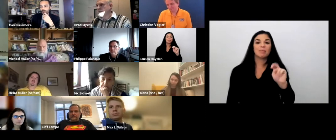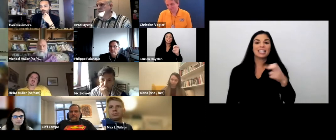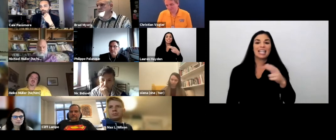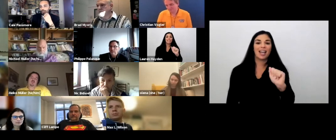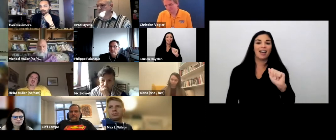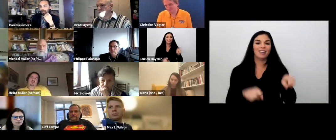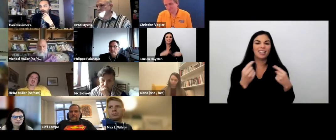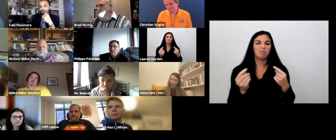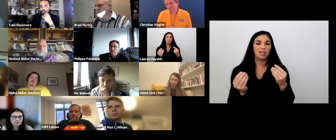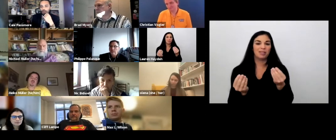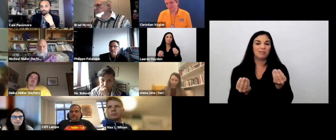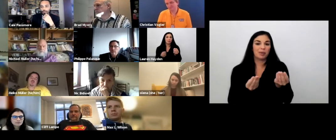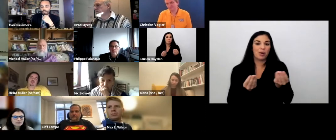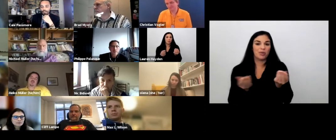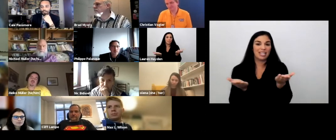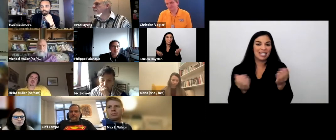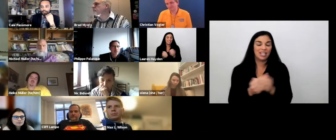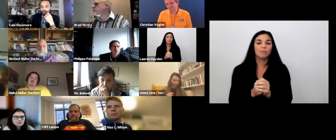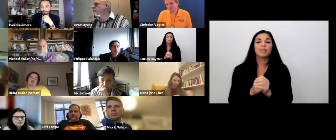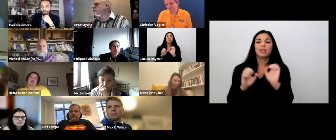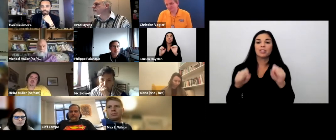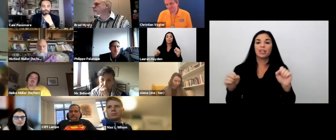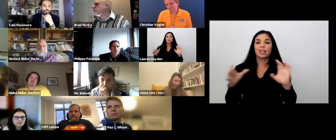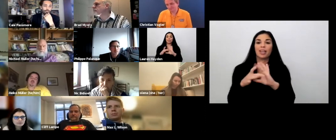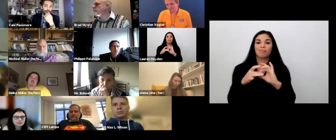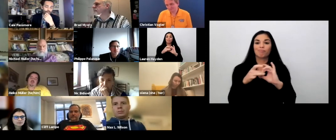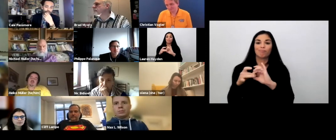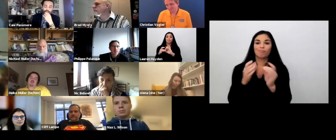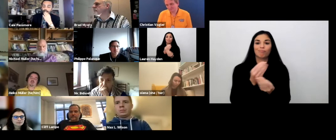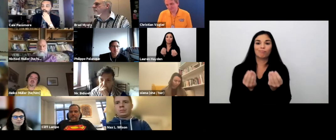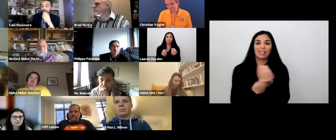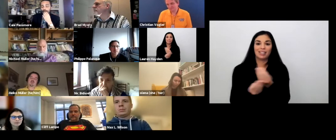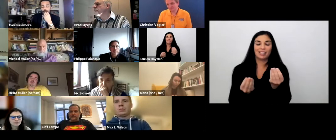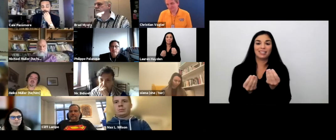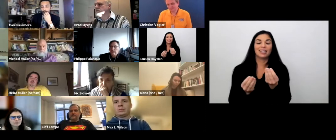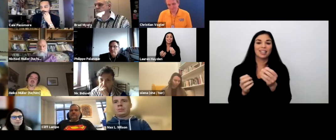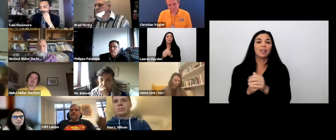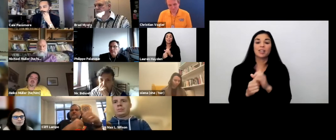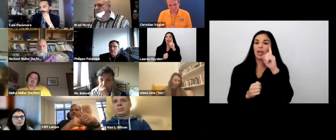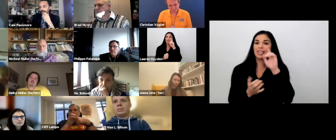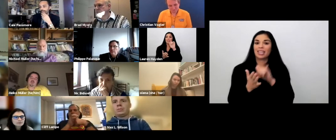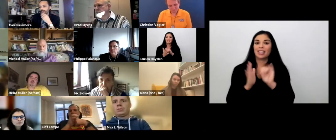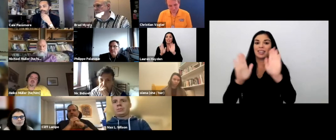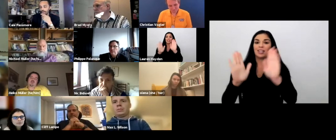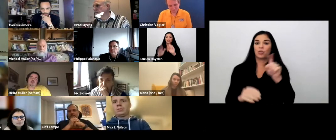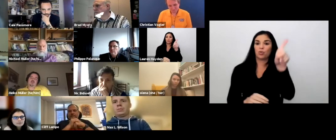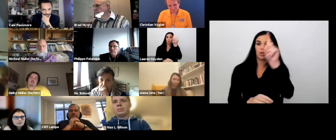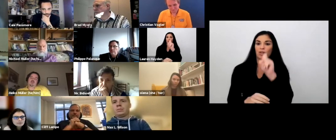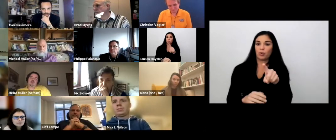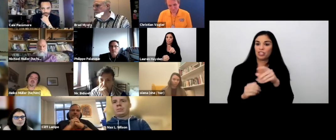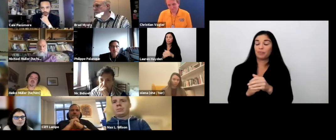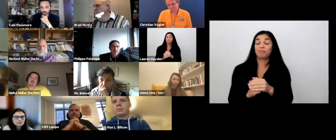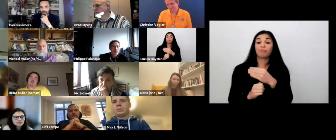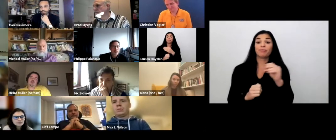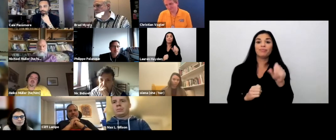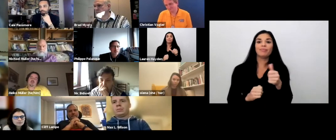Can interfaces within online conference be an effective liaison, or will this have to be a person? I think that's a great question. And another thing that